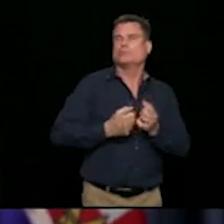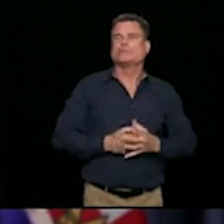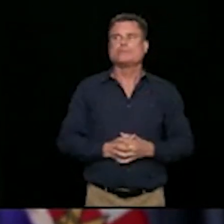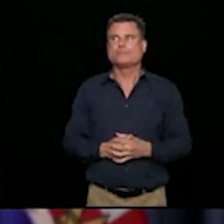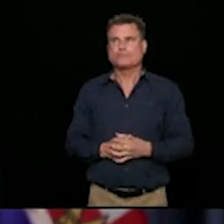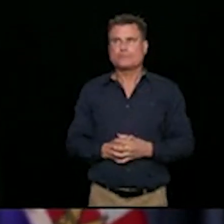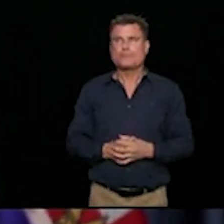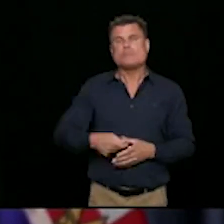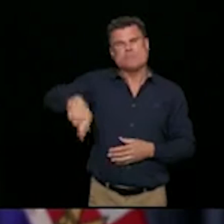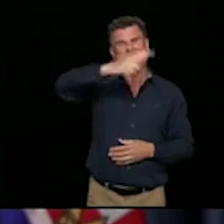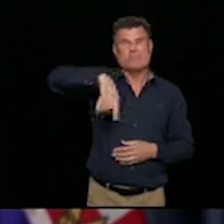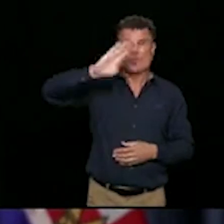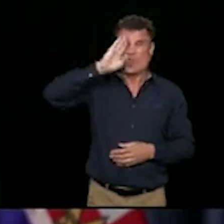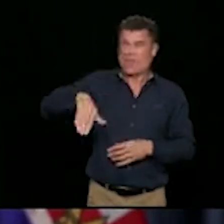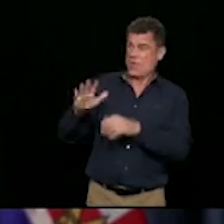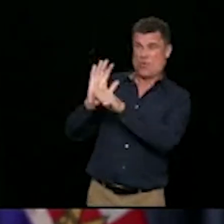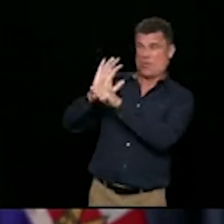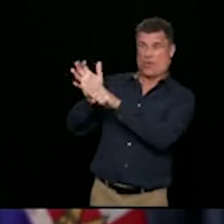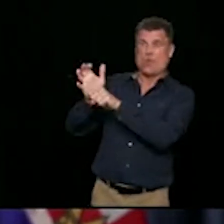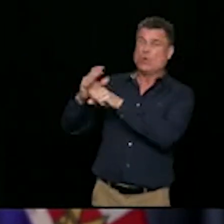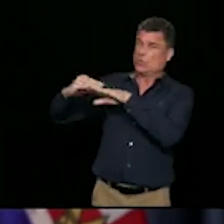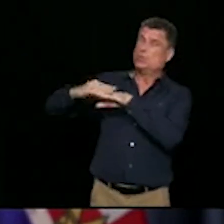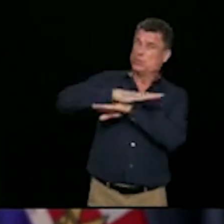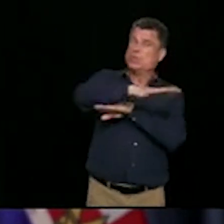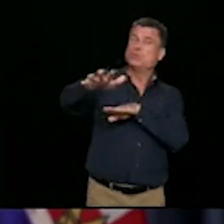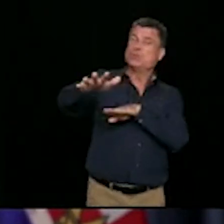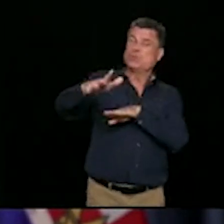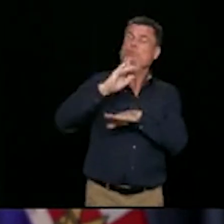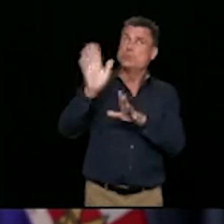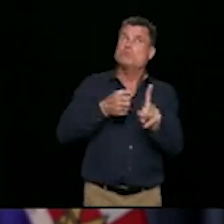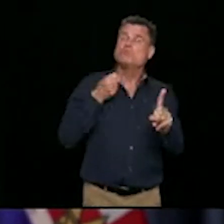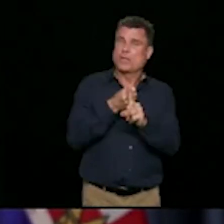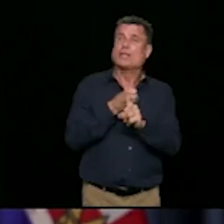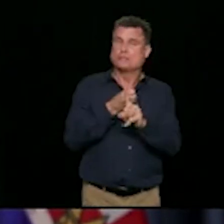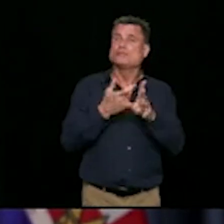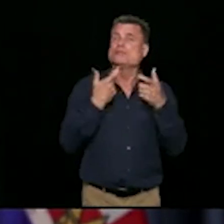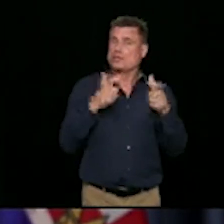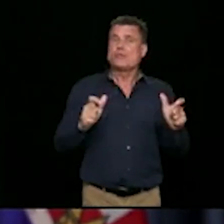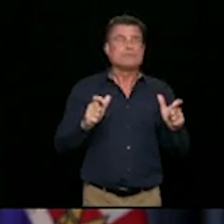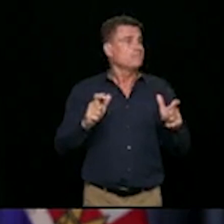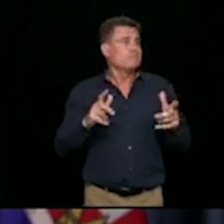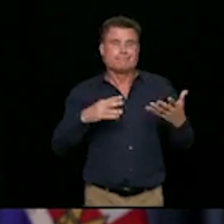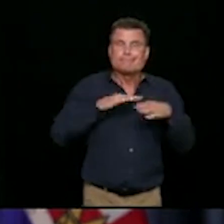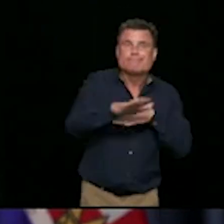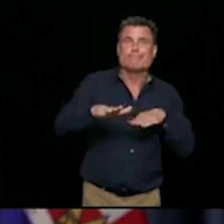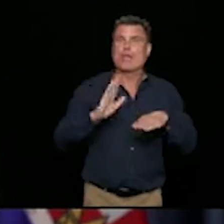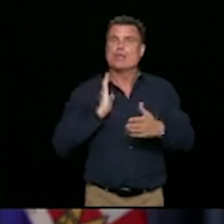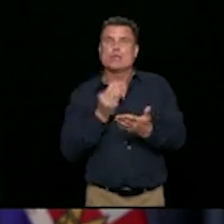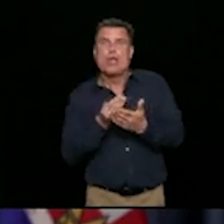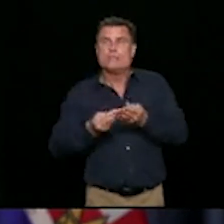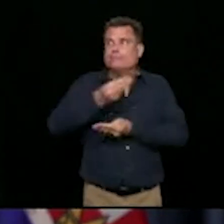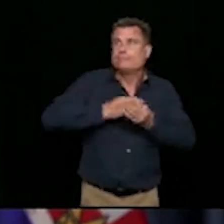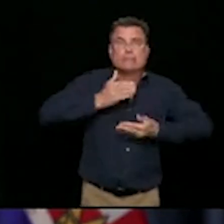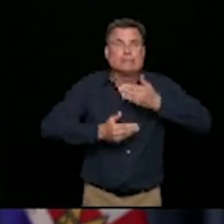layoffs and to talk about critical upcoming deadlines. As we know, the pandemic has created unprecedented